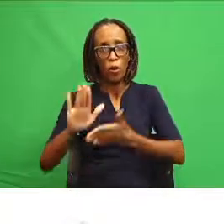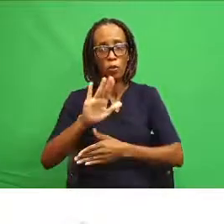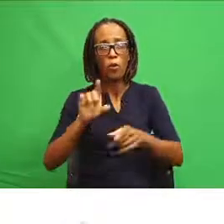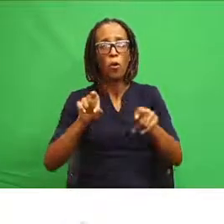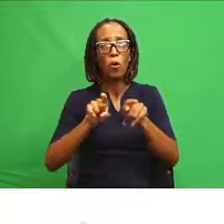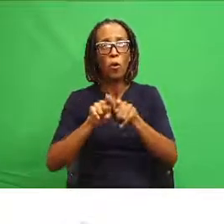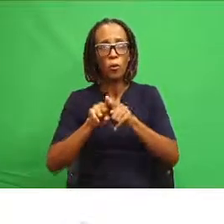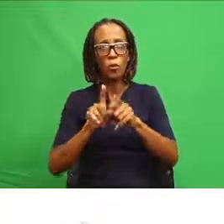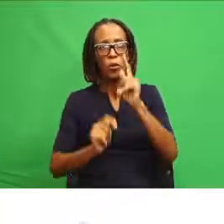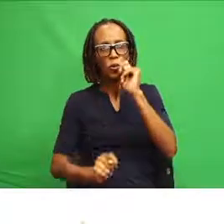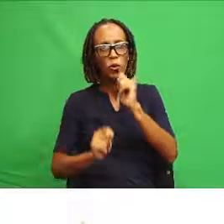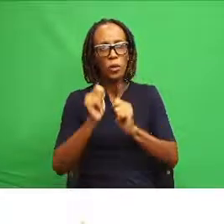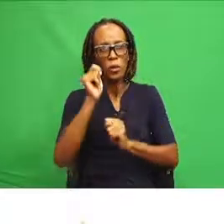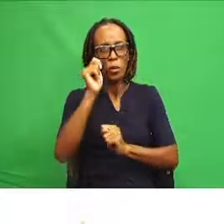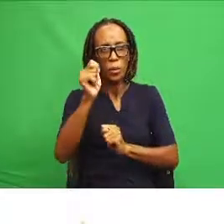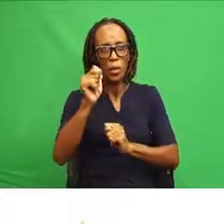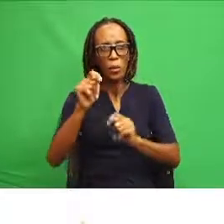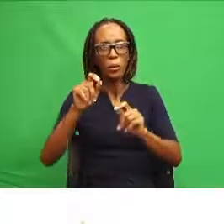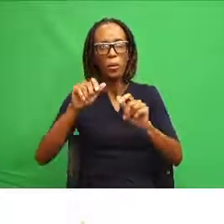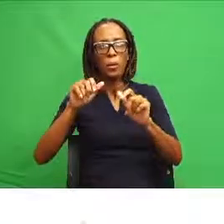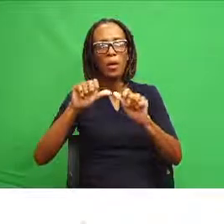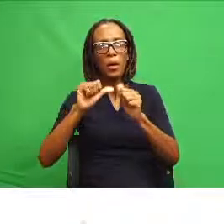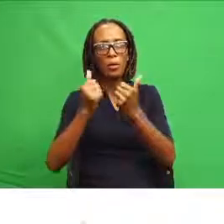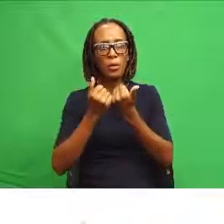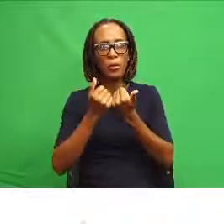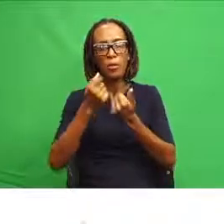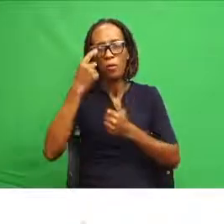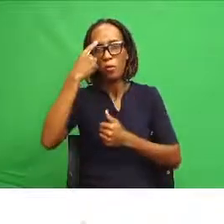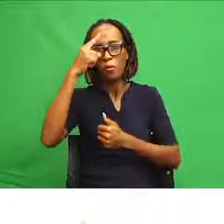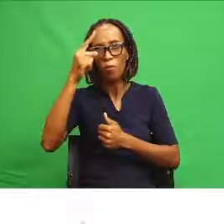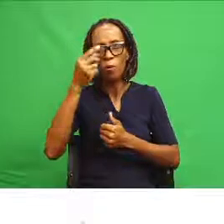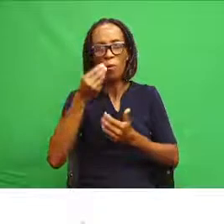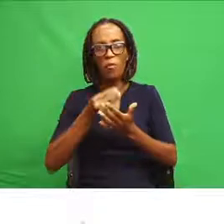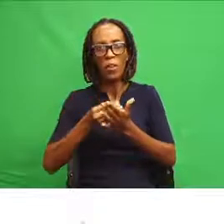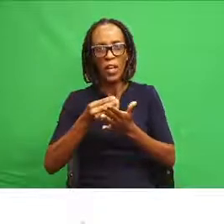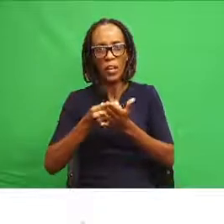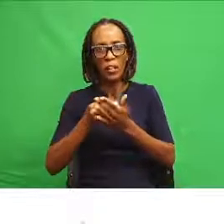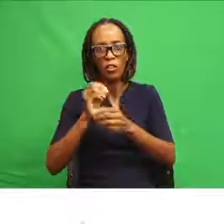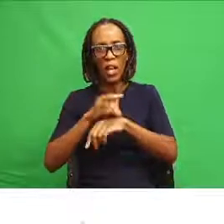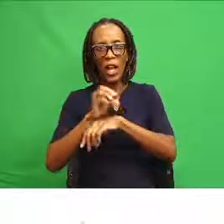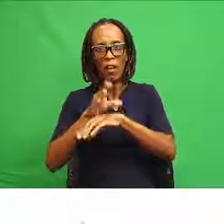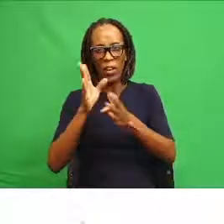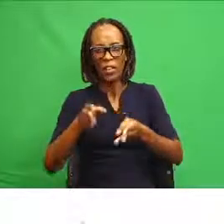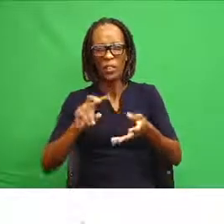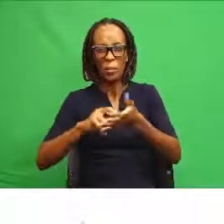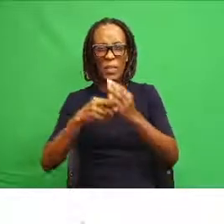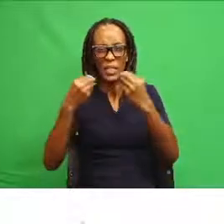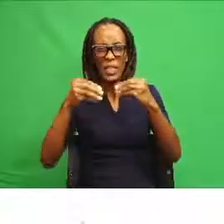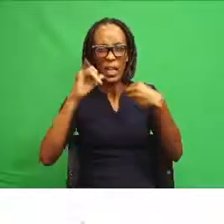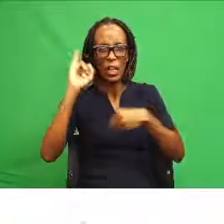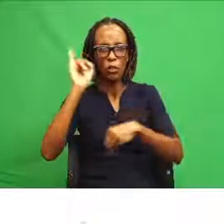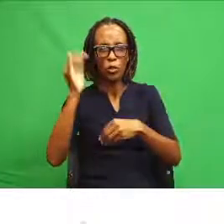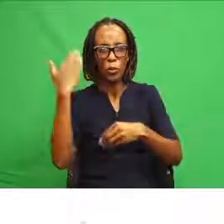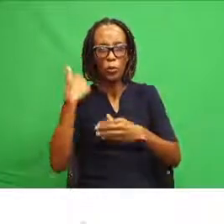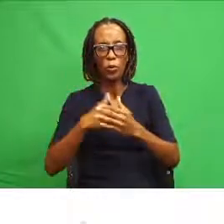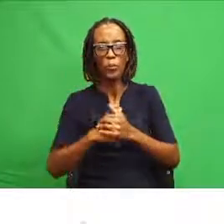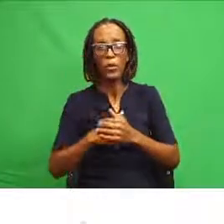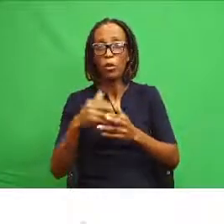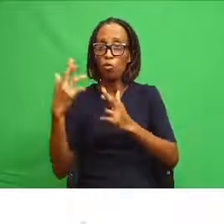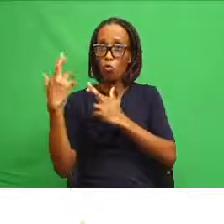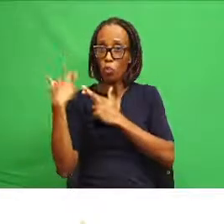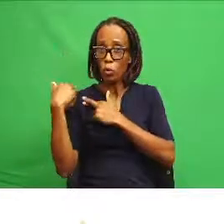Association of Insurance and Financial Advisors. He is the executive director of his 3